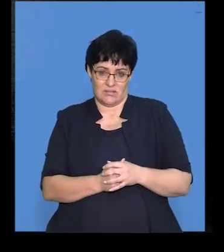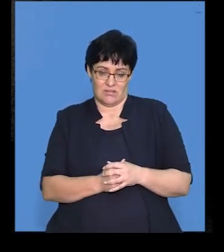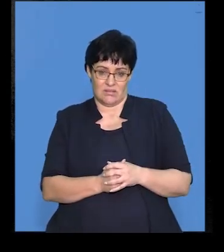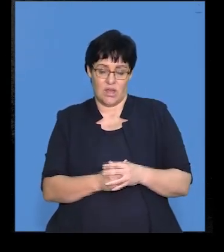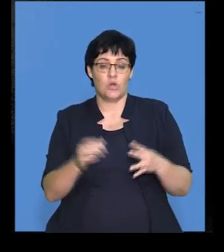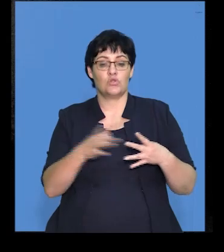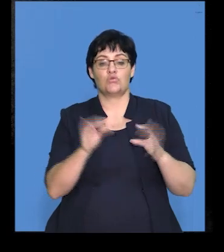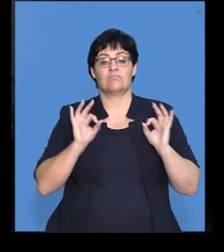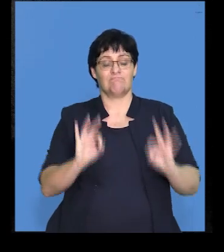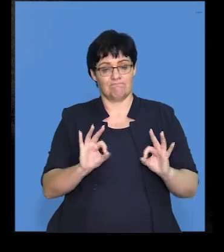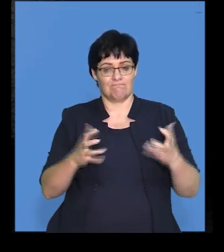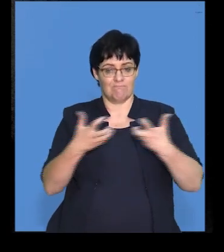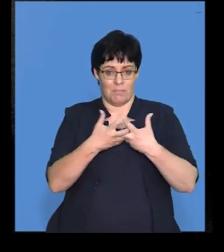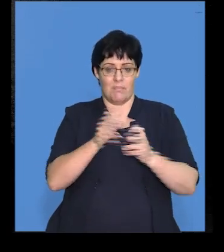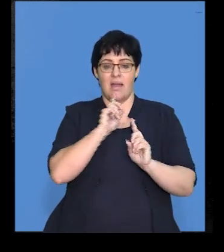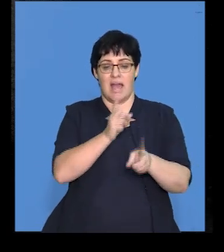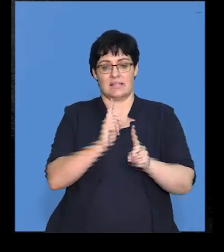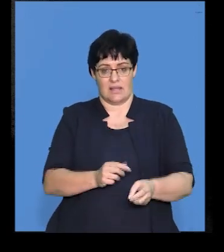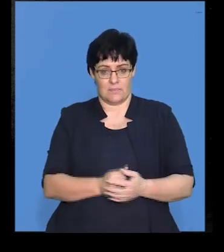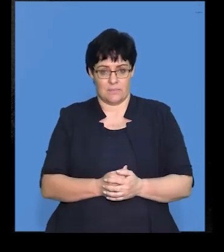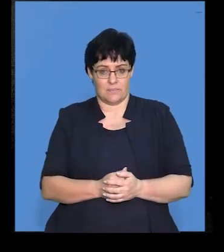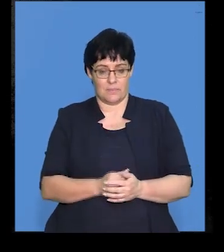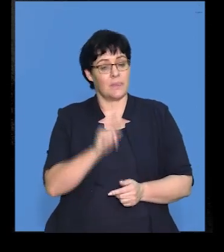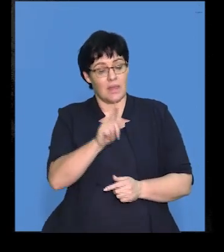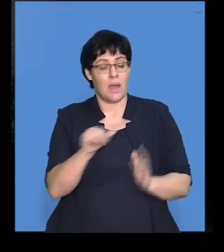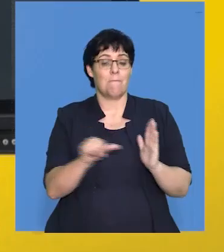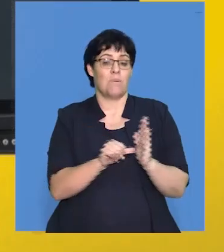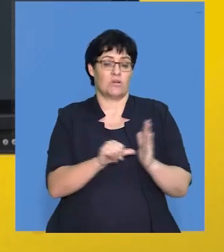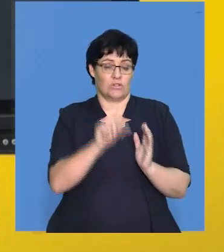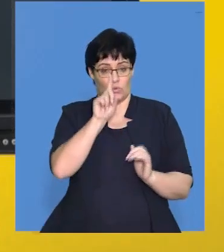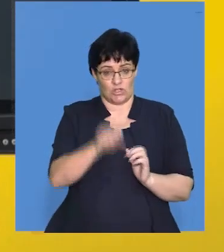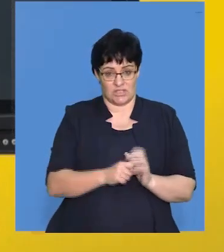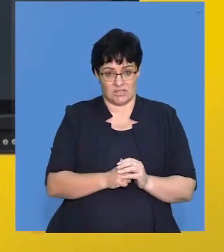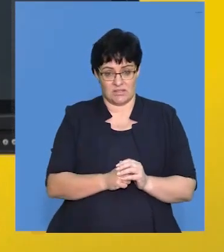the correct answer. This is a very important question